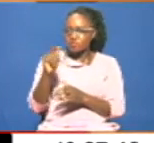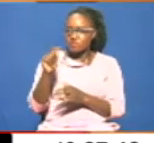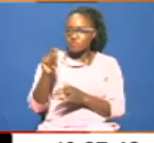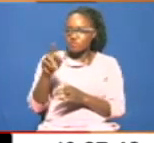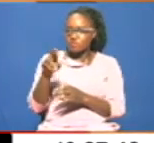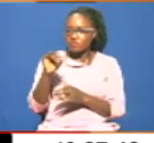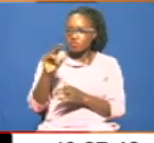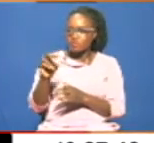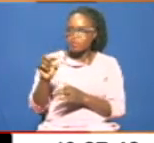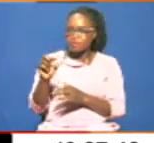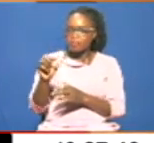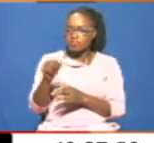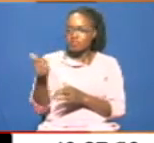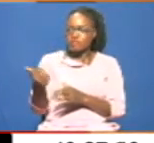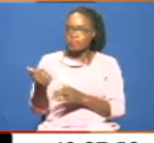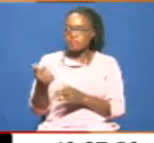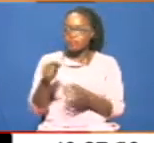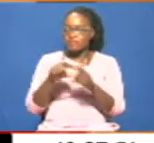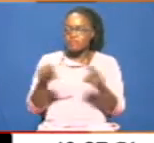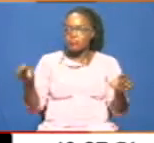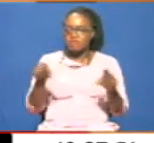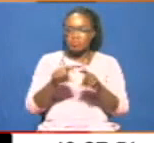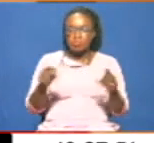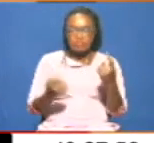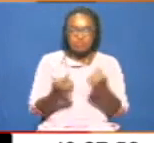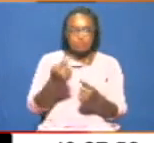We don't need to use firewood and charcoal